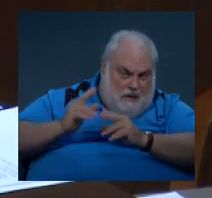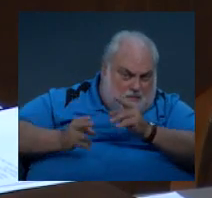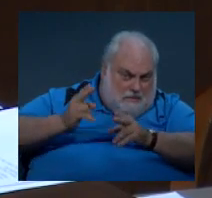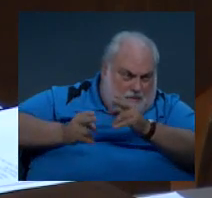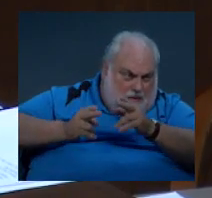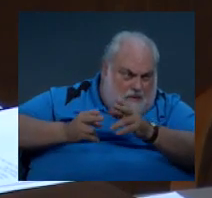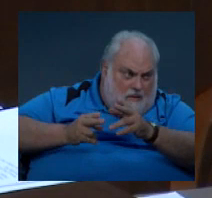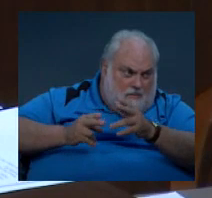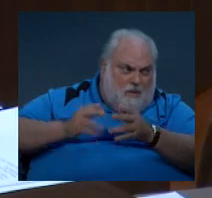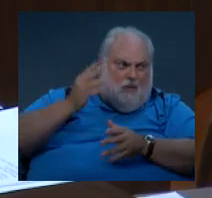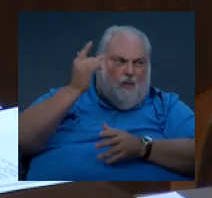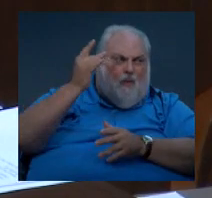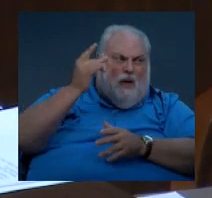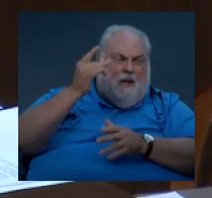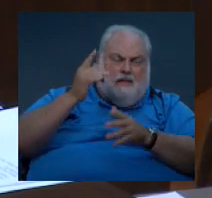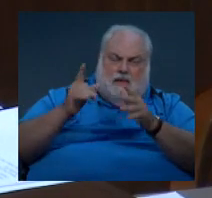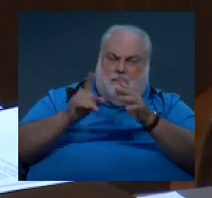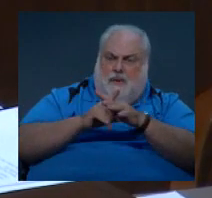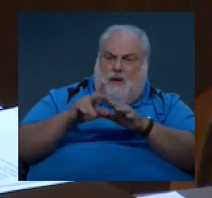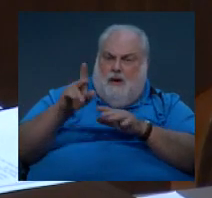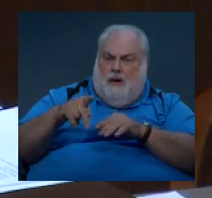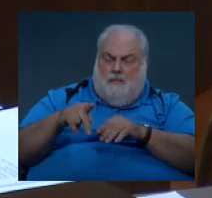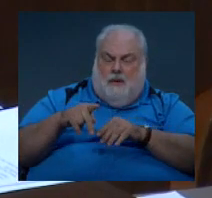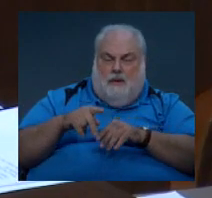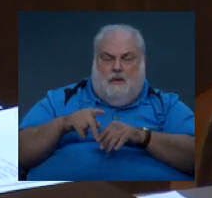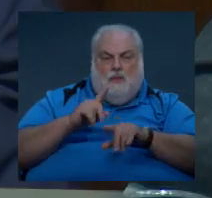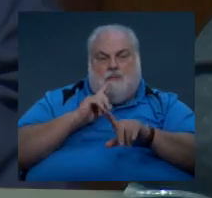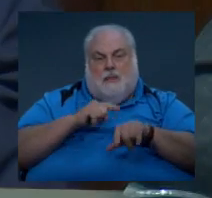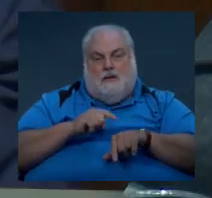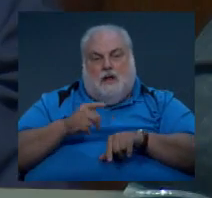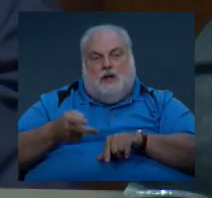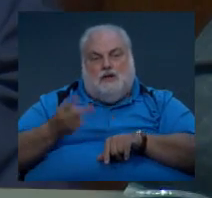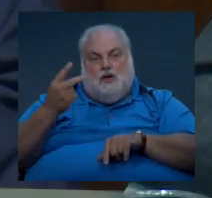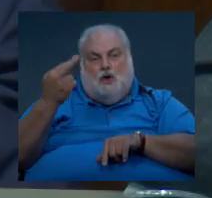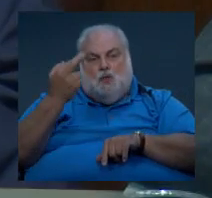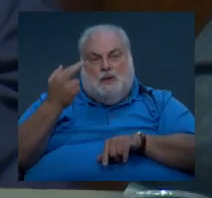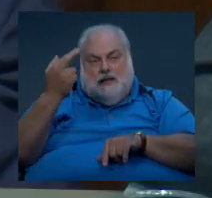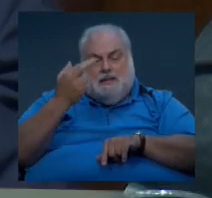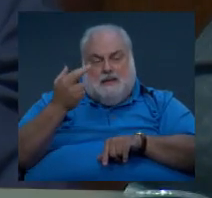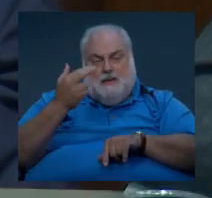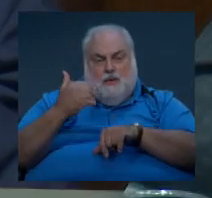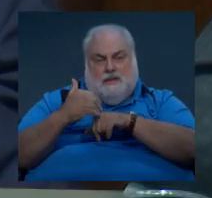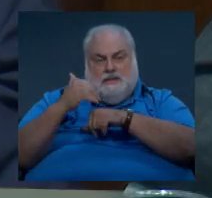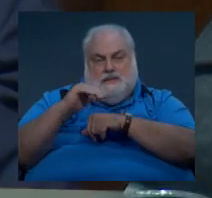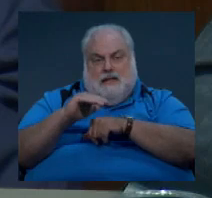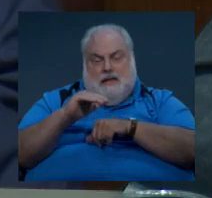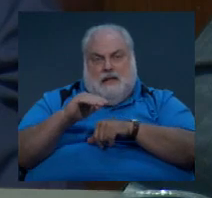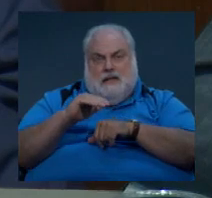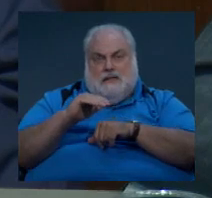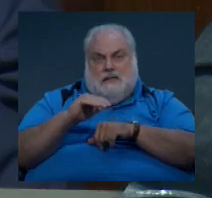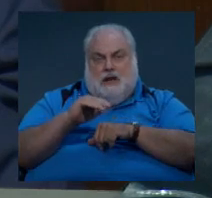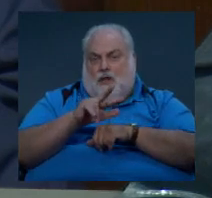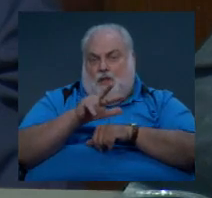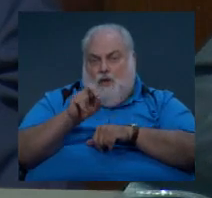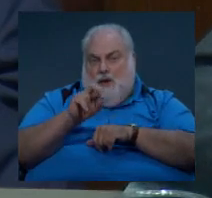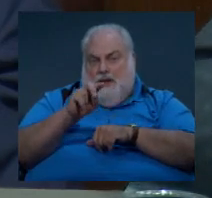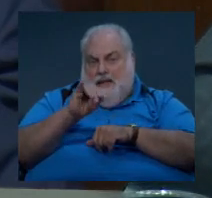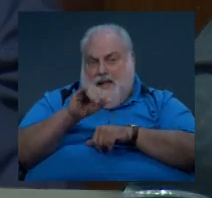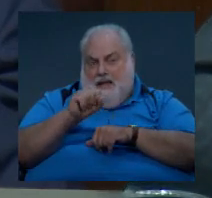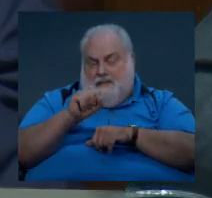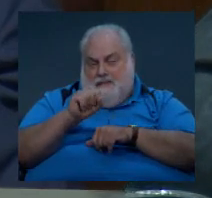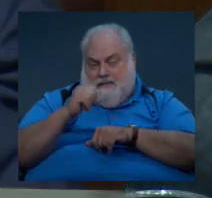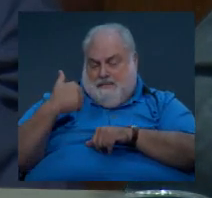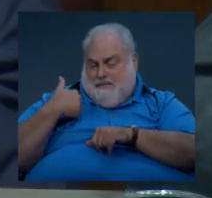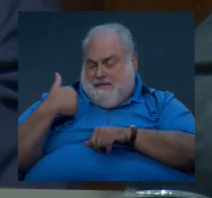done by. So why is this appearing tonight? I think 2 reasons. The request was sent in probably 30 days ago. I don't know